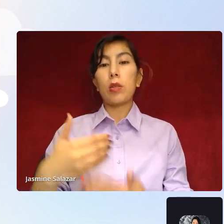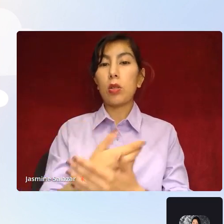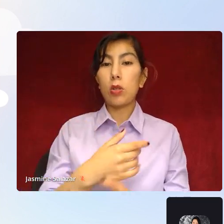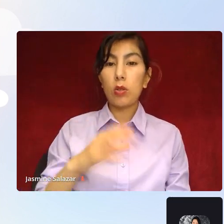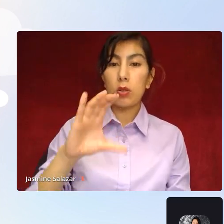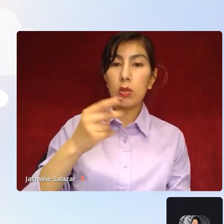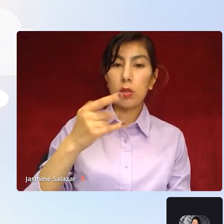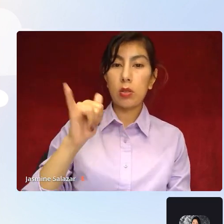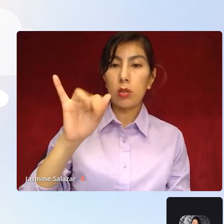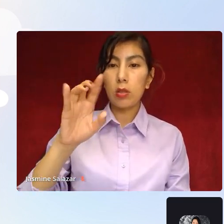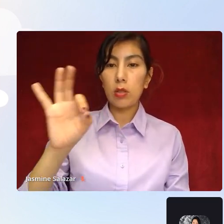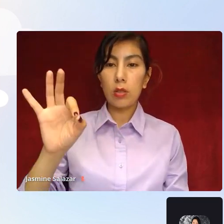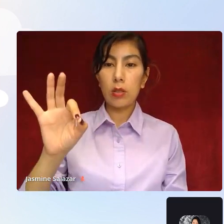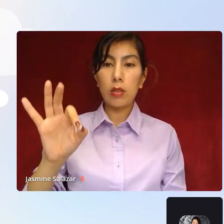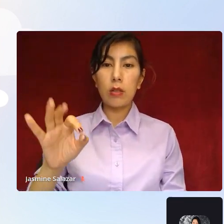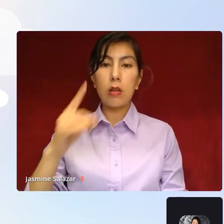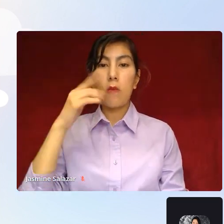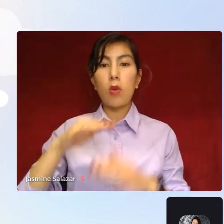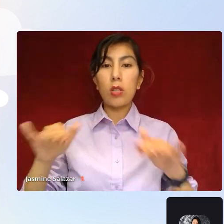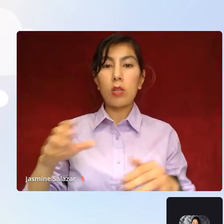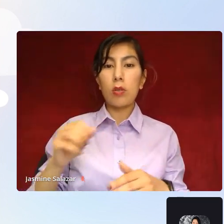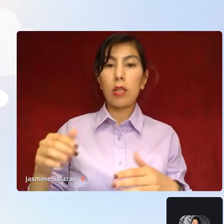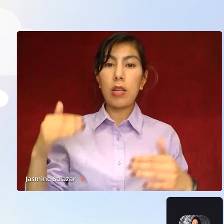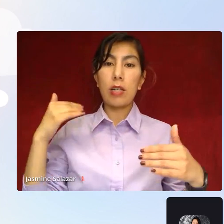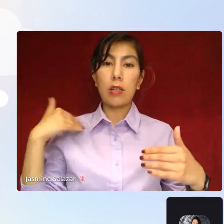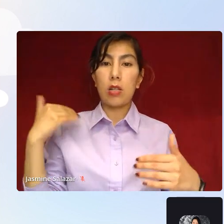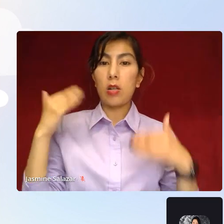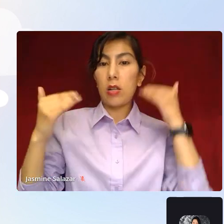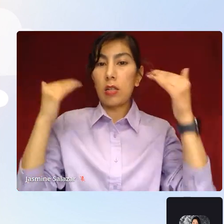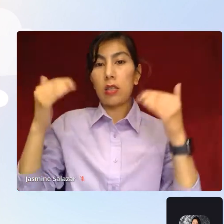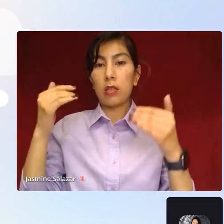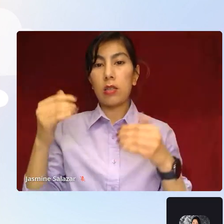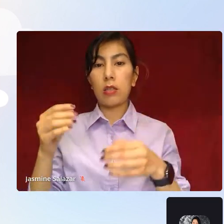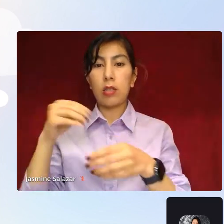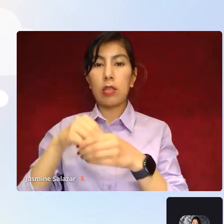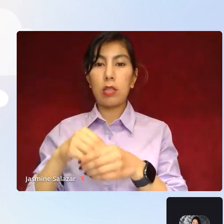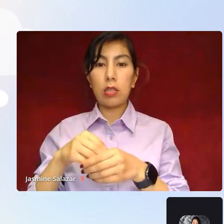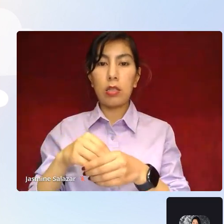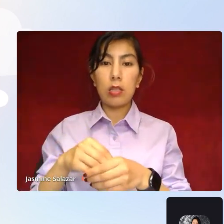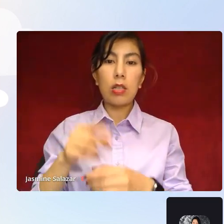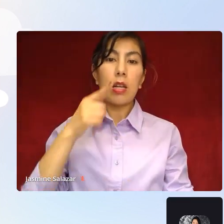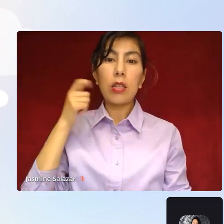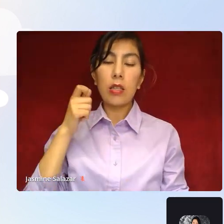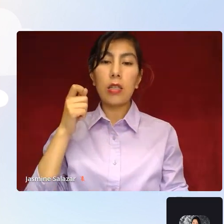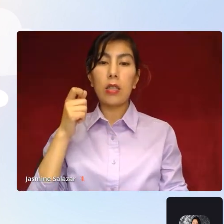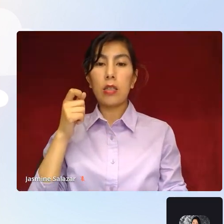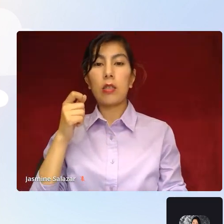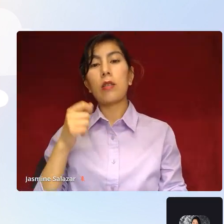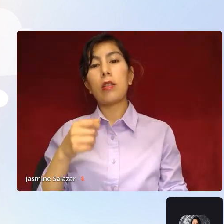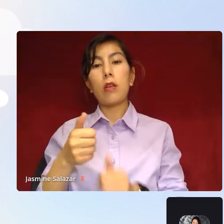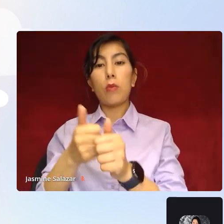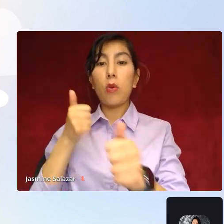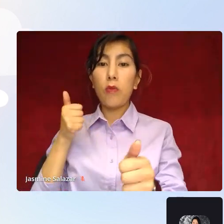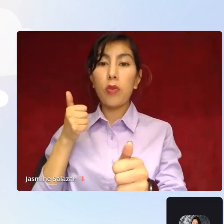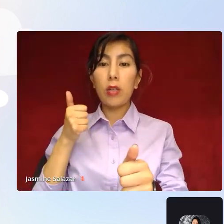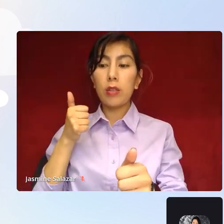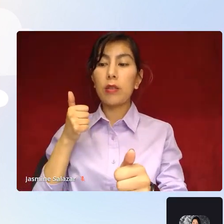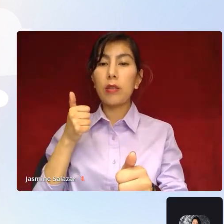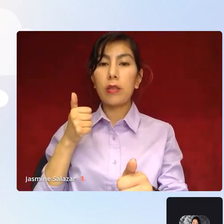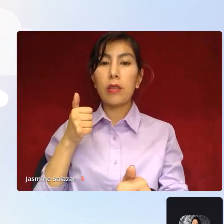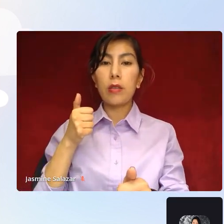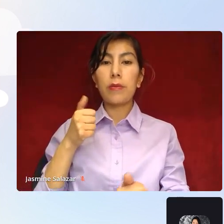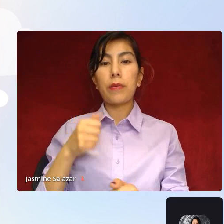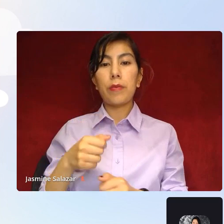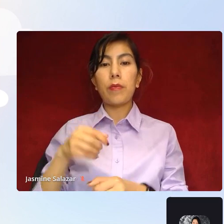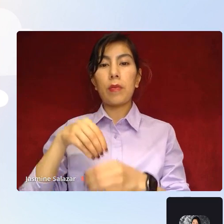Child, Adolescent, and Family Branch in the Division of Prevention, Traumatic Stress, and Special Programs in the Center for Mental